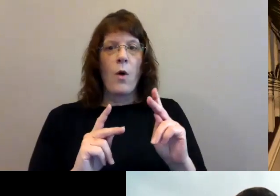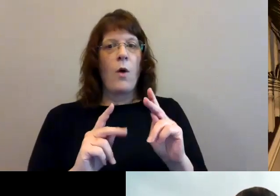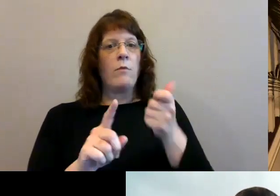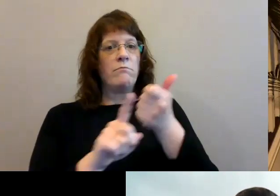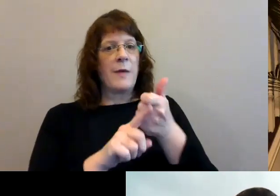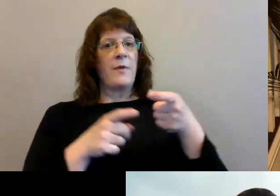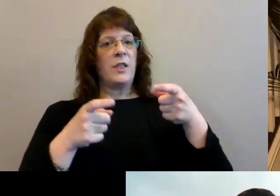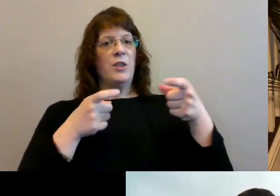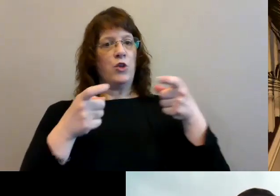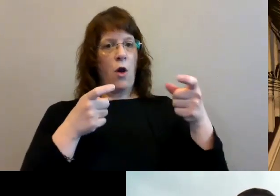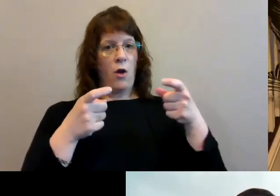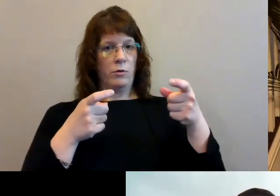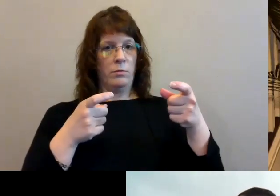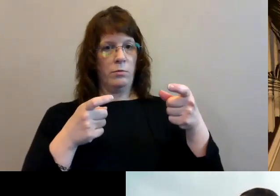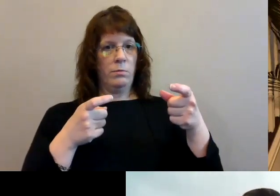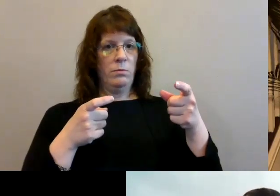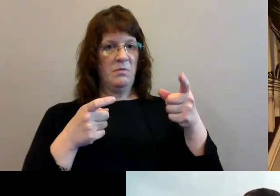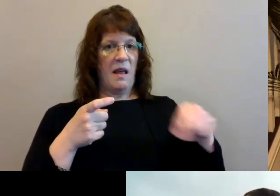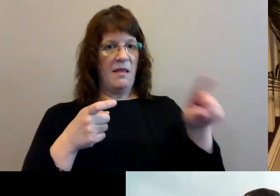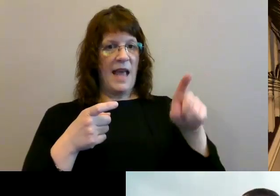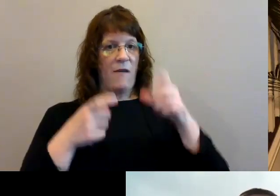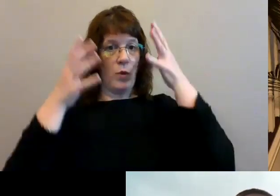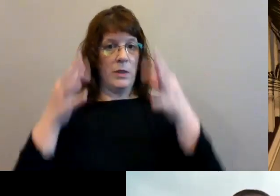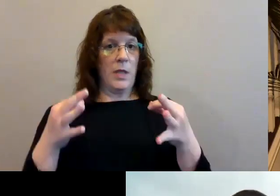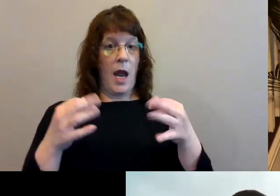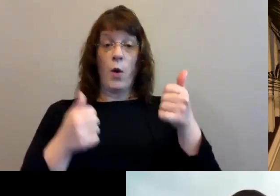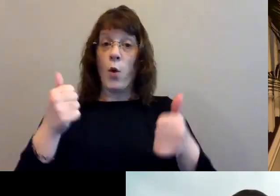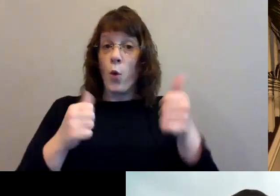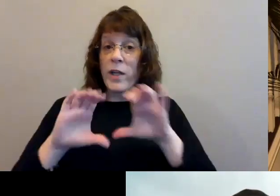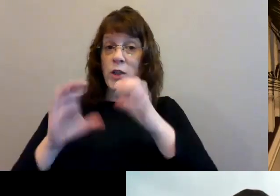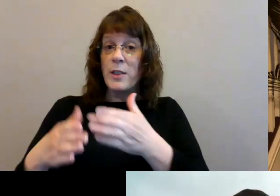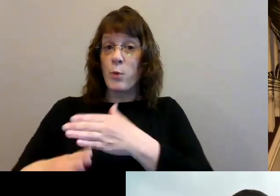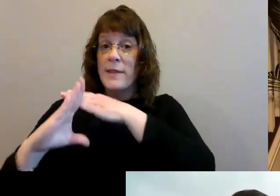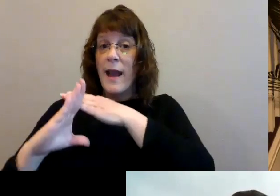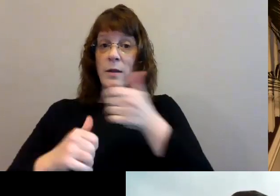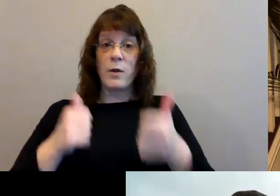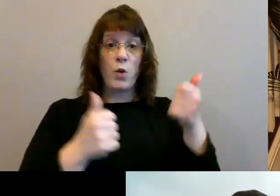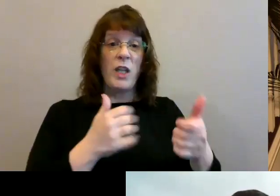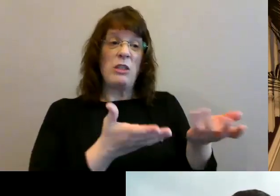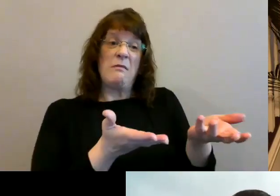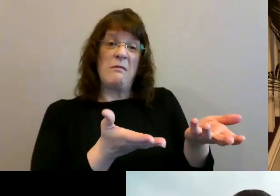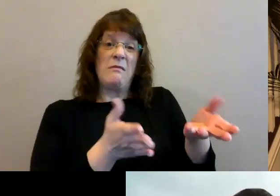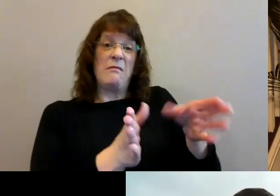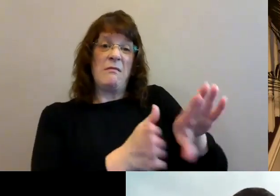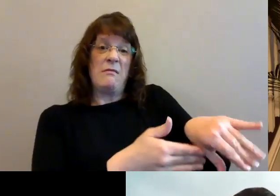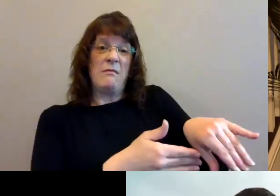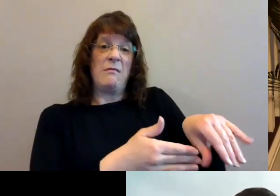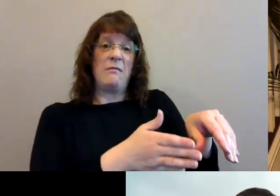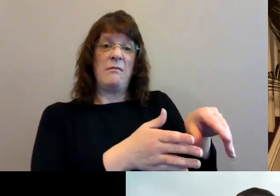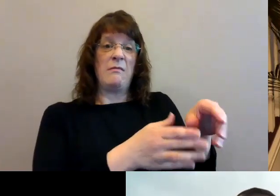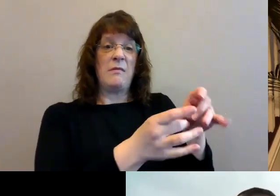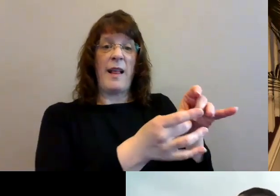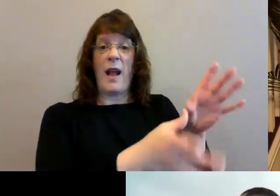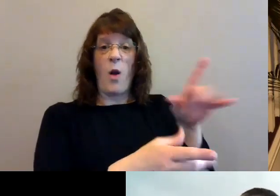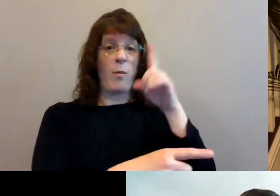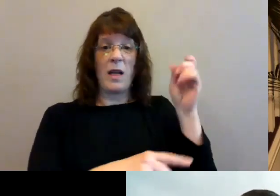of these decisions. What species are we going to protect? What species are we just going to let go because we can't protect them